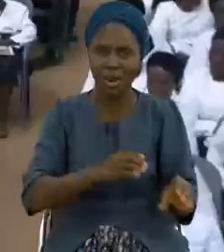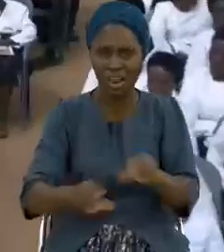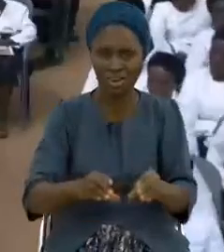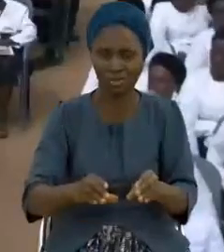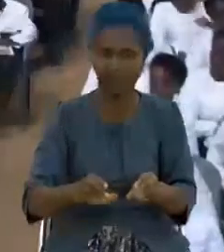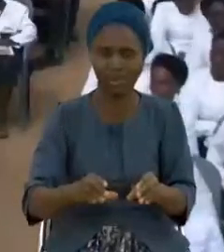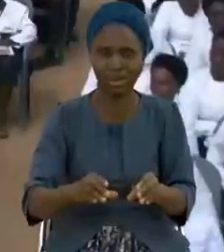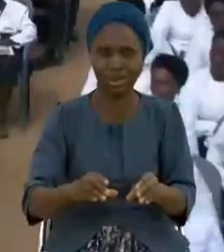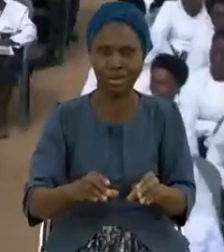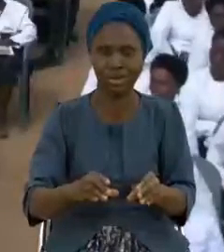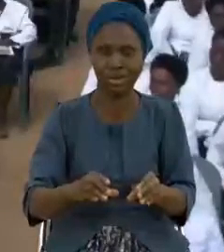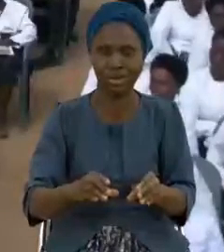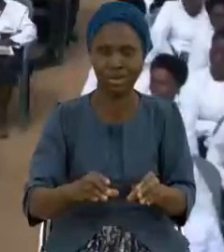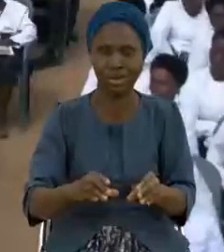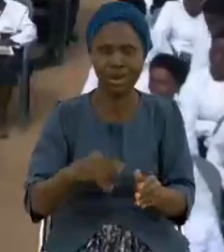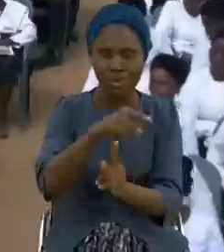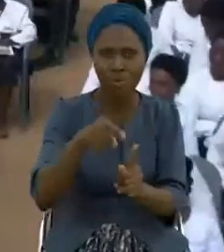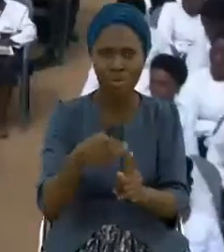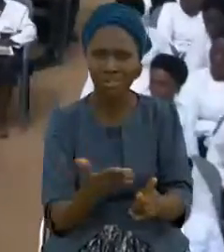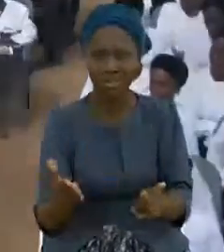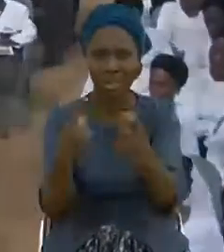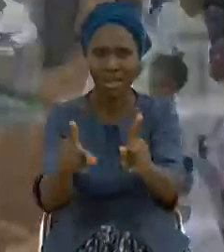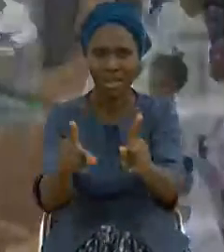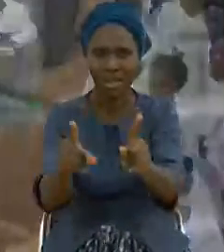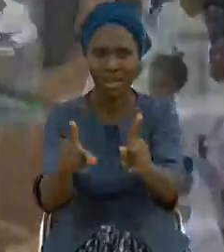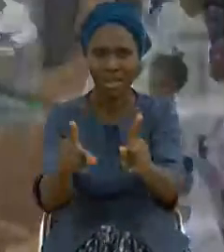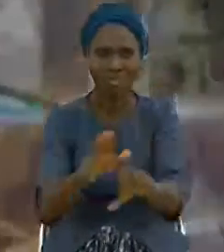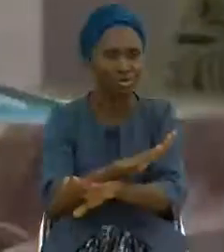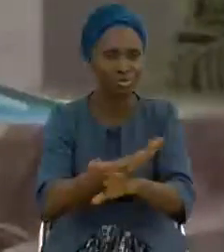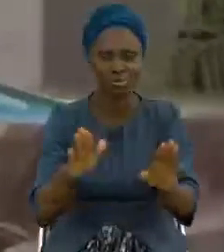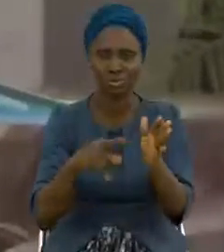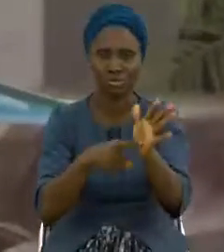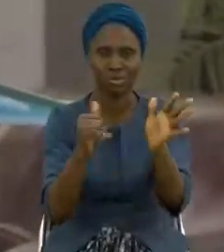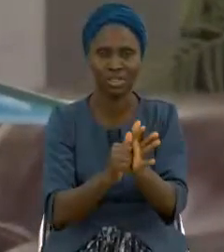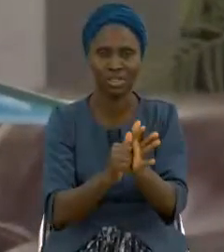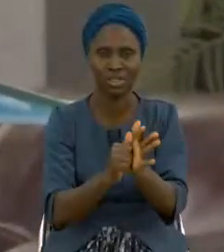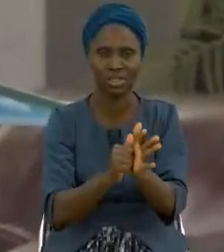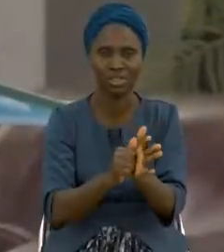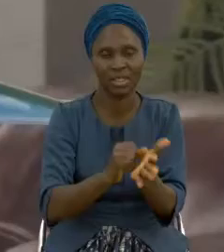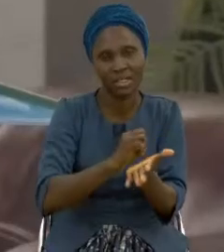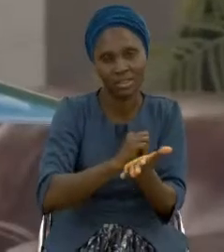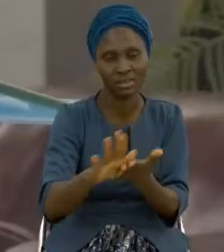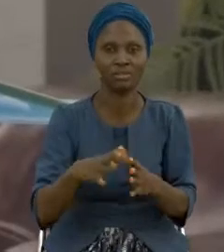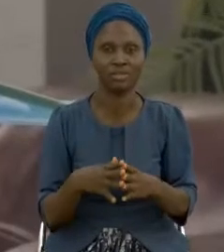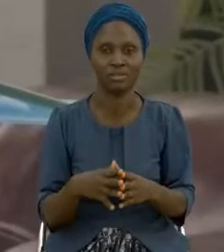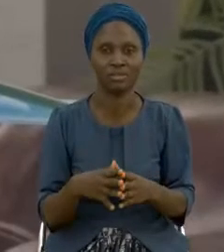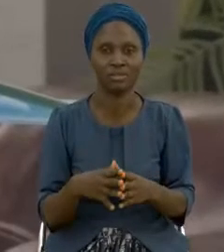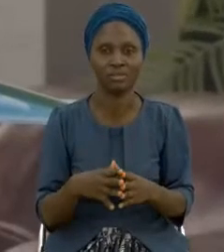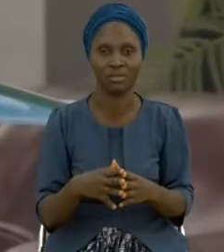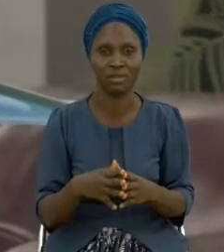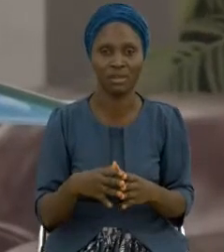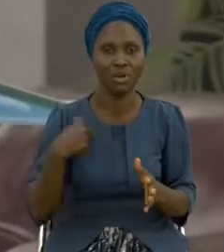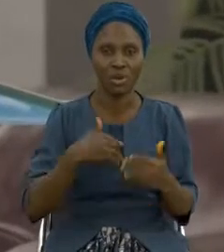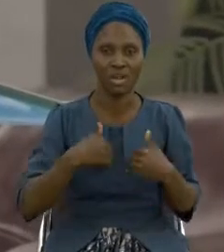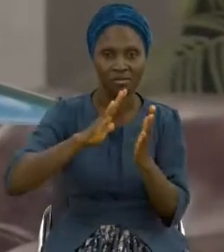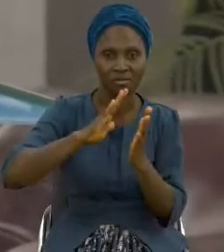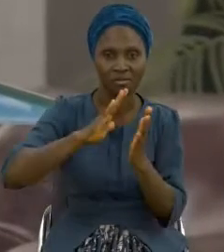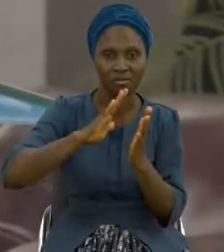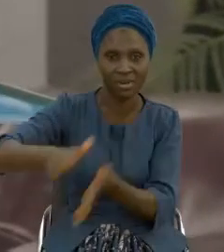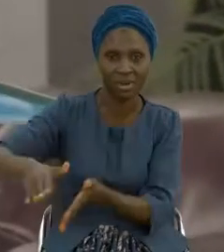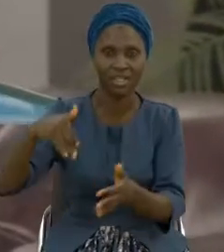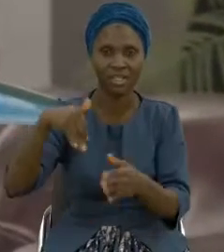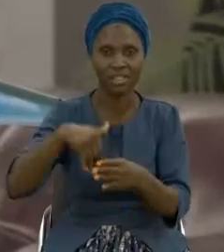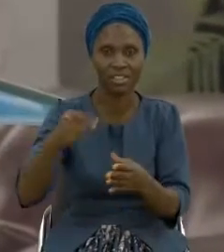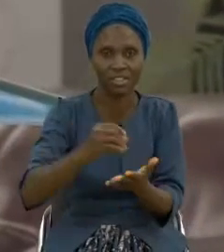that sanctification. We have left the sanctification in the church, and we're empty, and we're